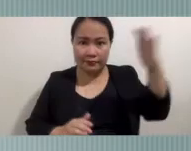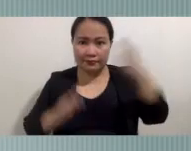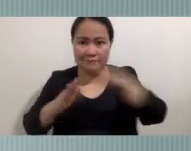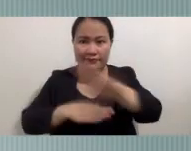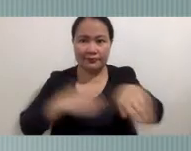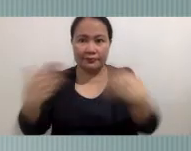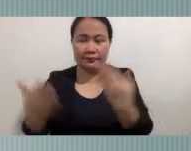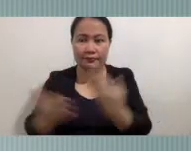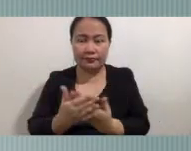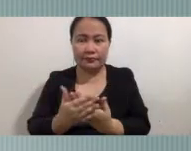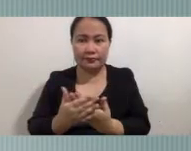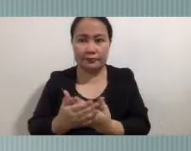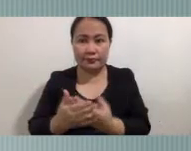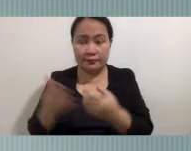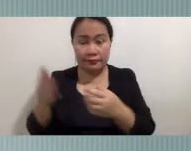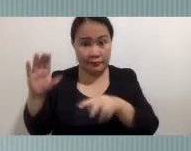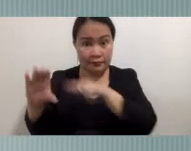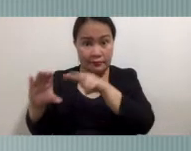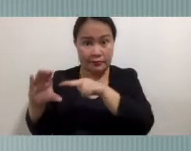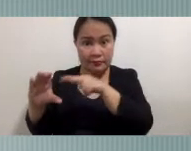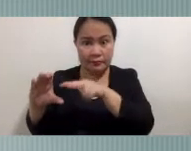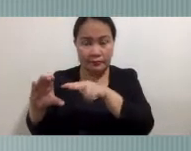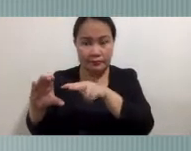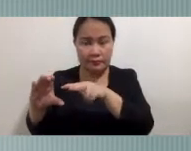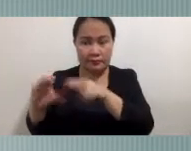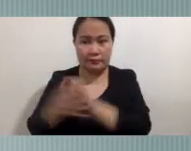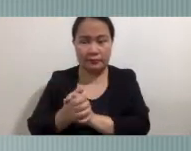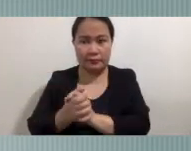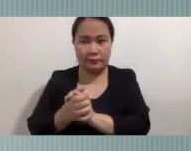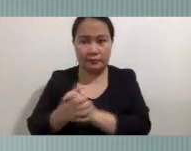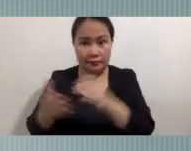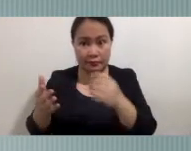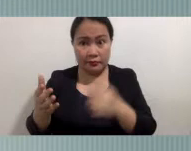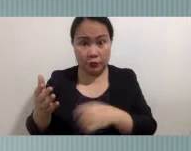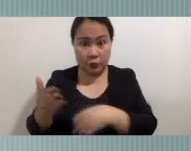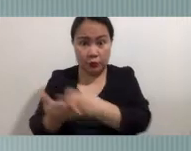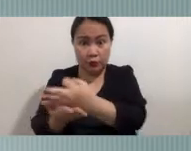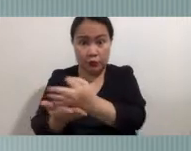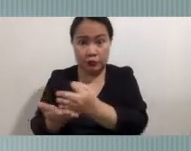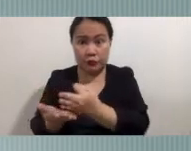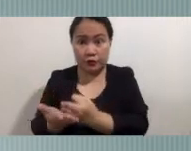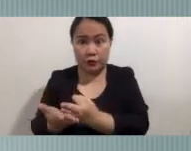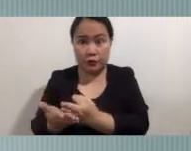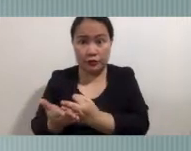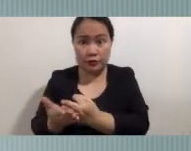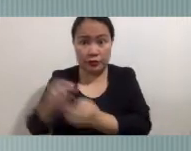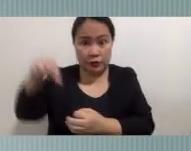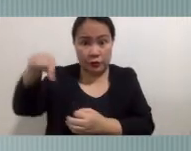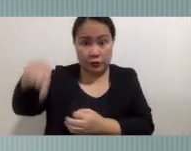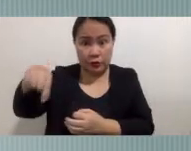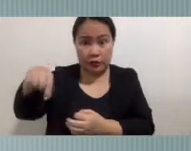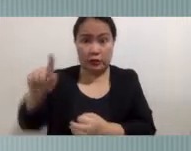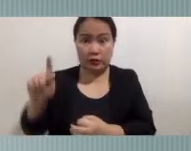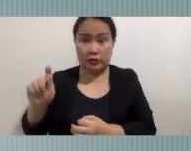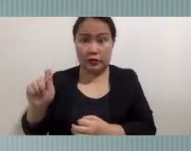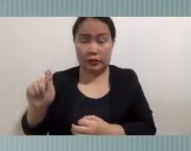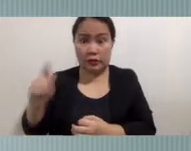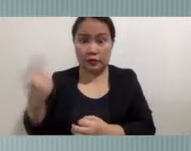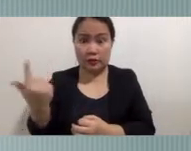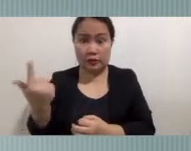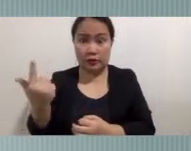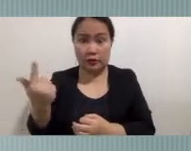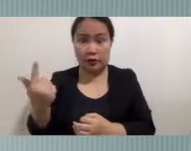Hi mga kawawmat! In this video, we will factor quadratic trinomials of the form